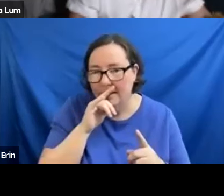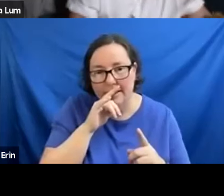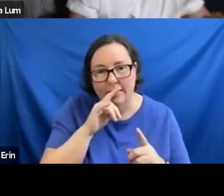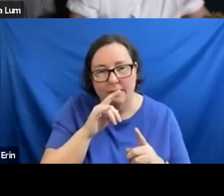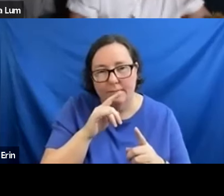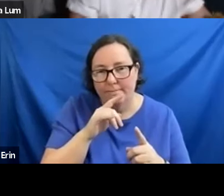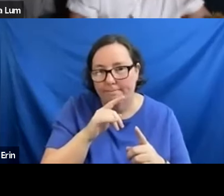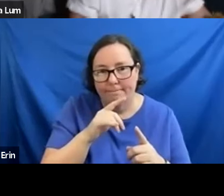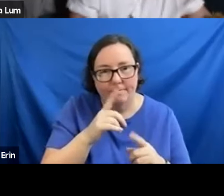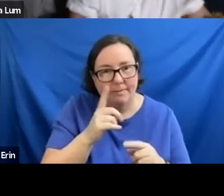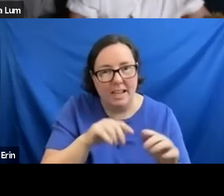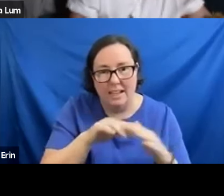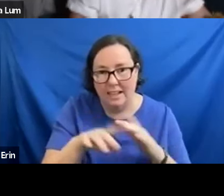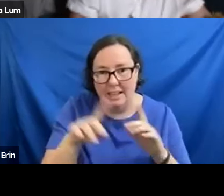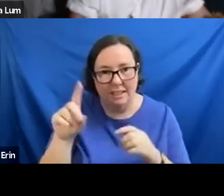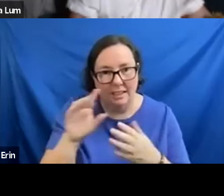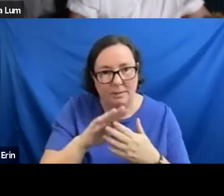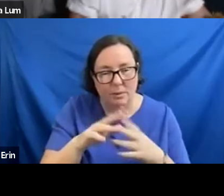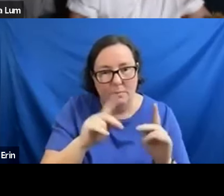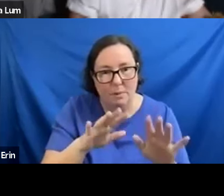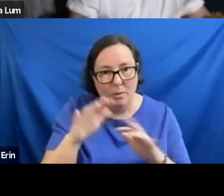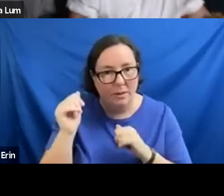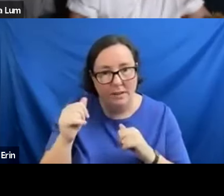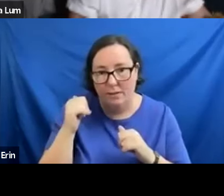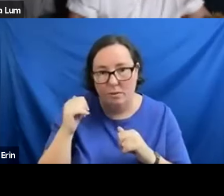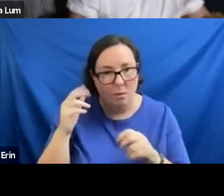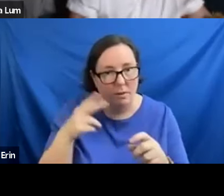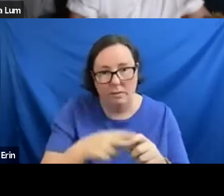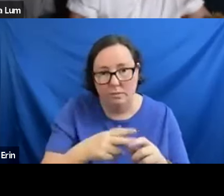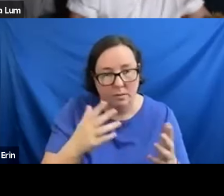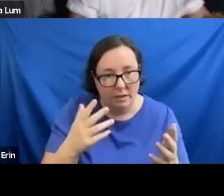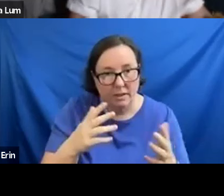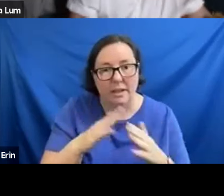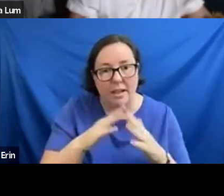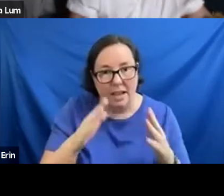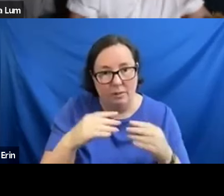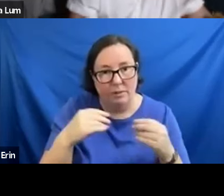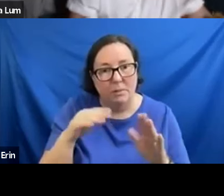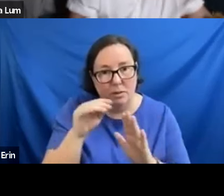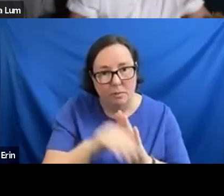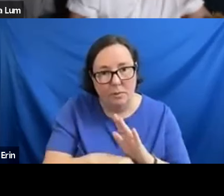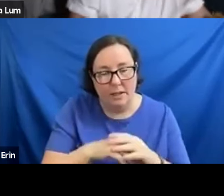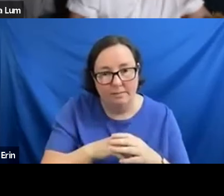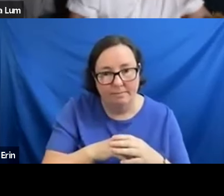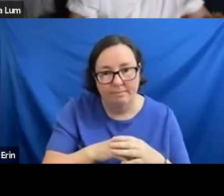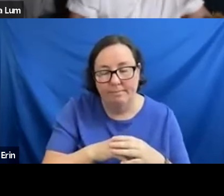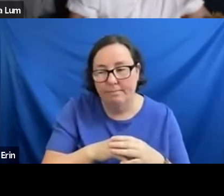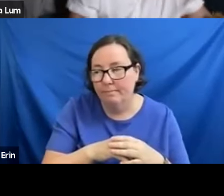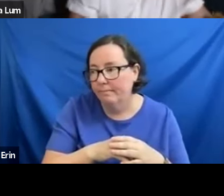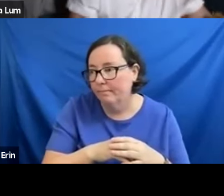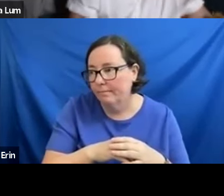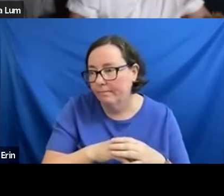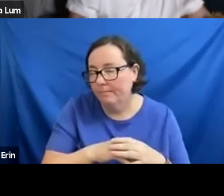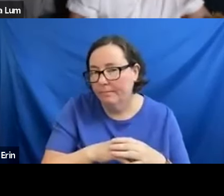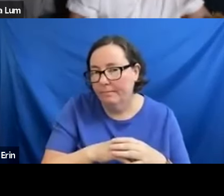will move out from Boston and nobody will move into Boston. The housing market will drop dramatically and thus tax will decrease and